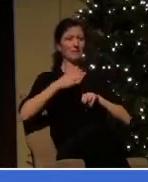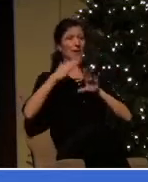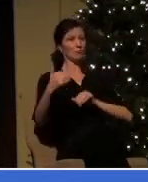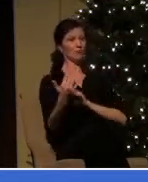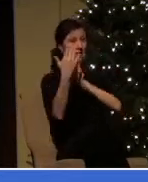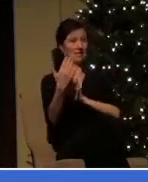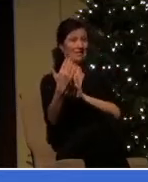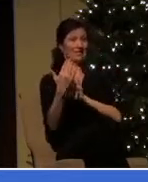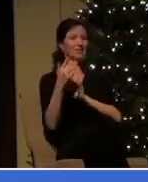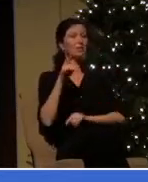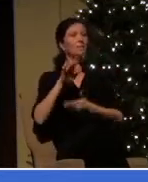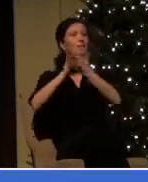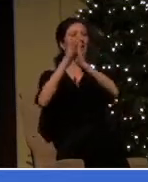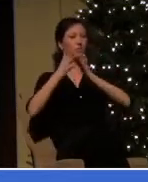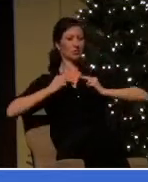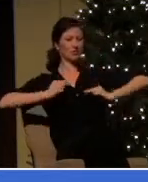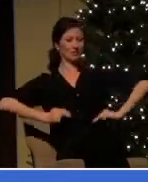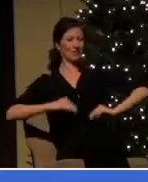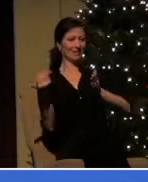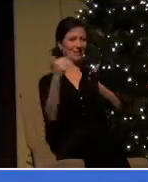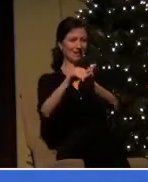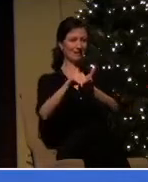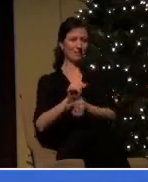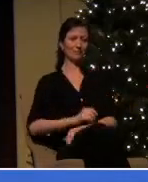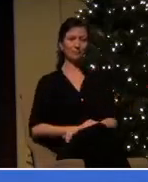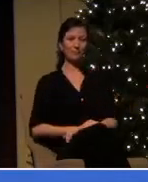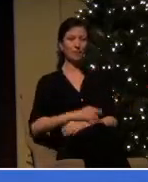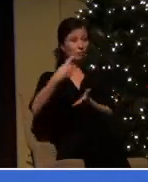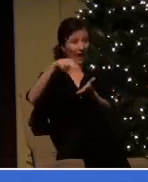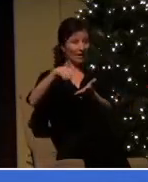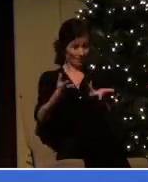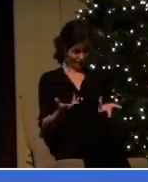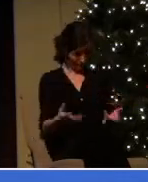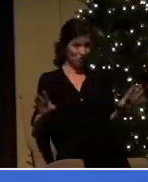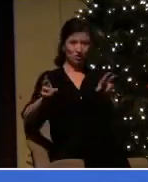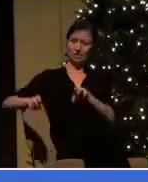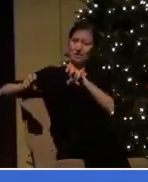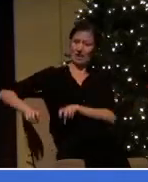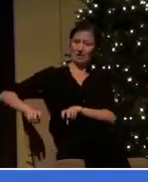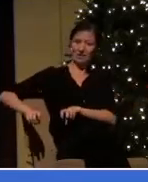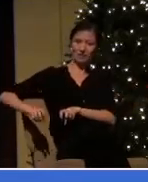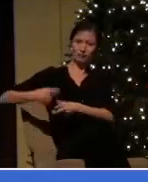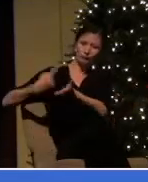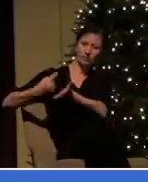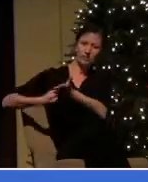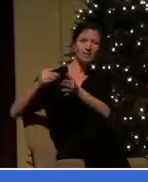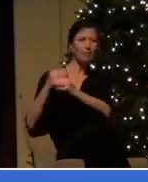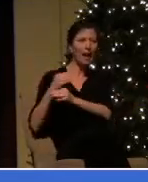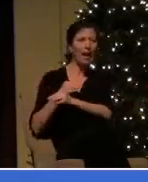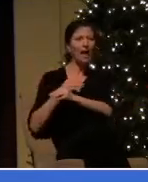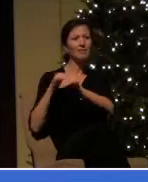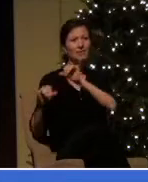again. We continued to speak about math and science and all the things that Isabel loved. I listened and hung on her